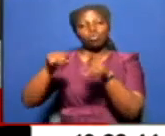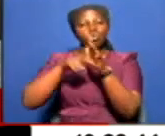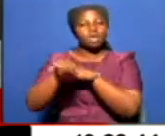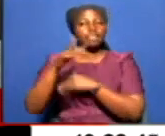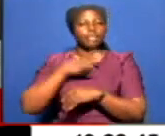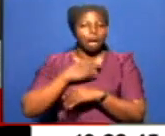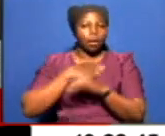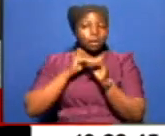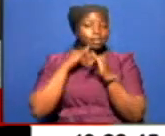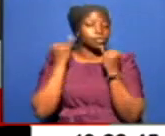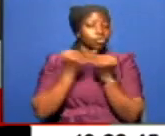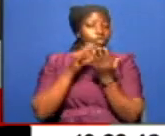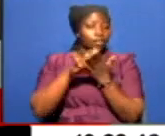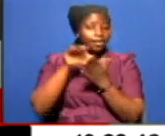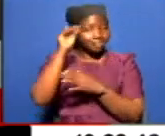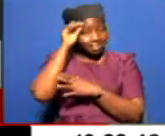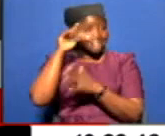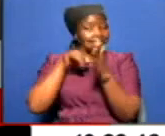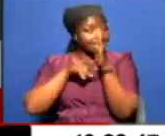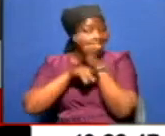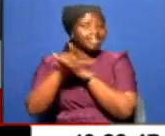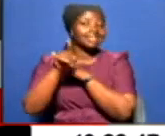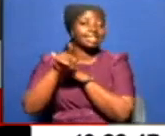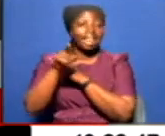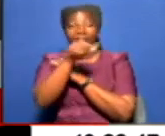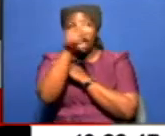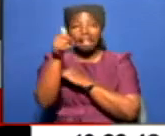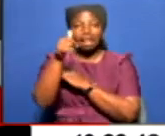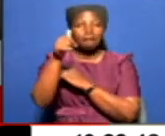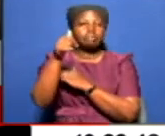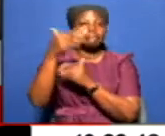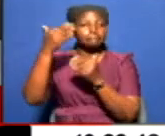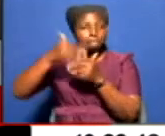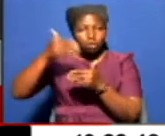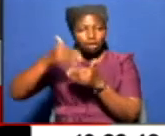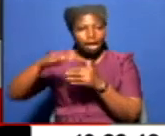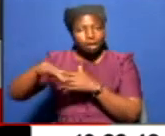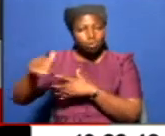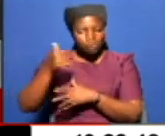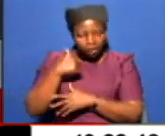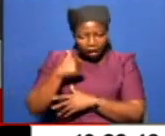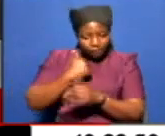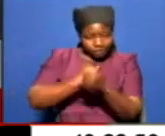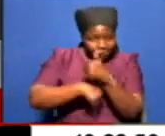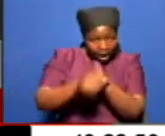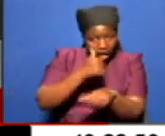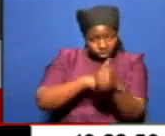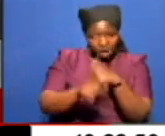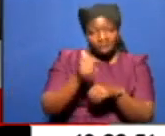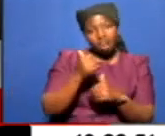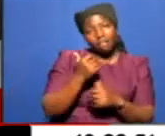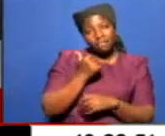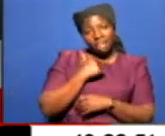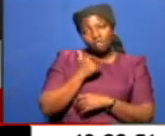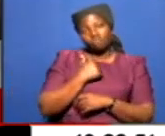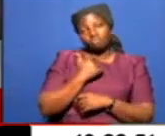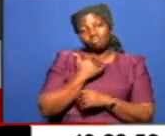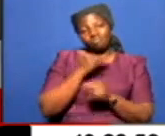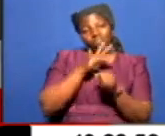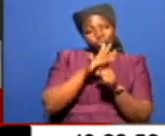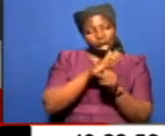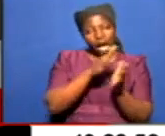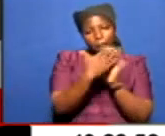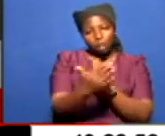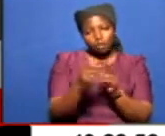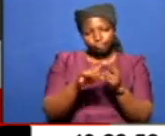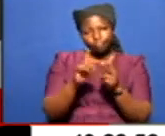frontier counties, we have concerted efforts, the multi-pronged approach, the whole of society, the